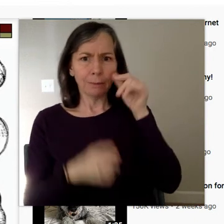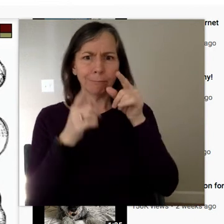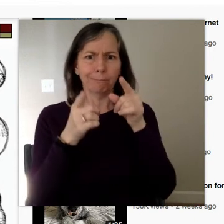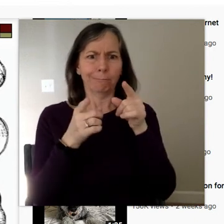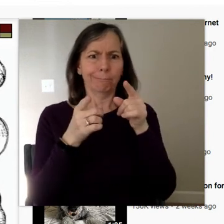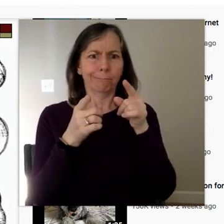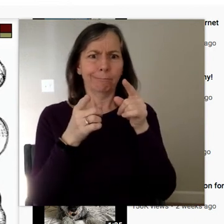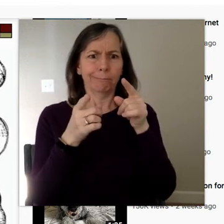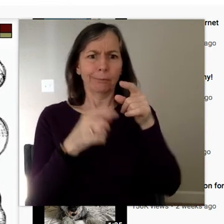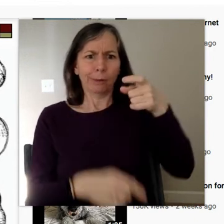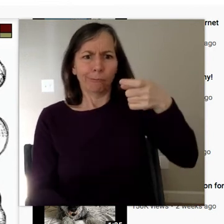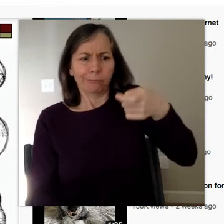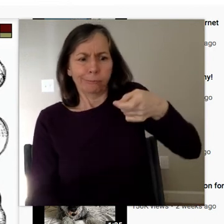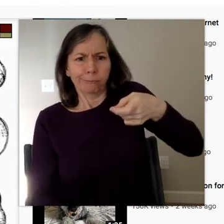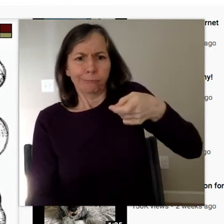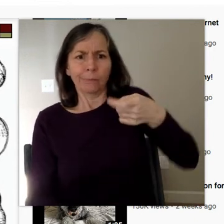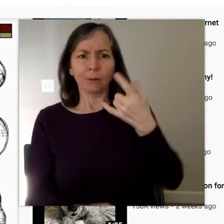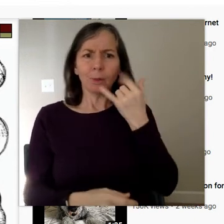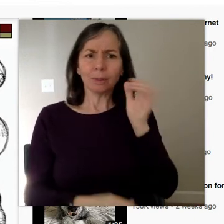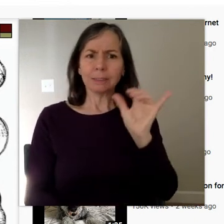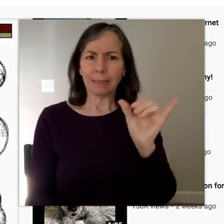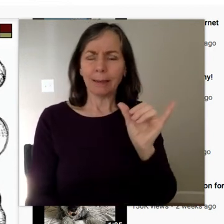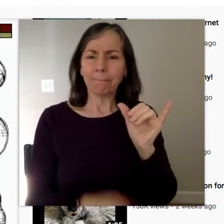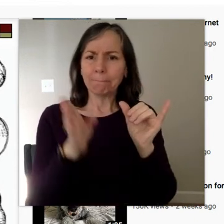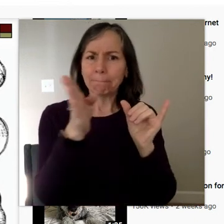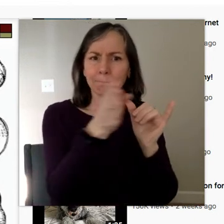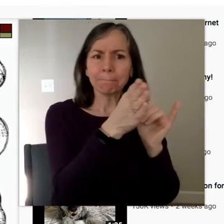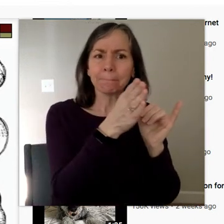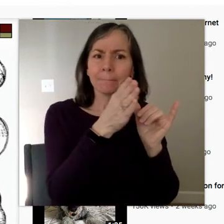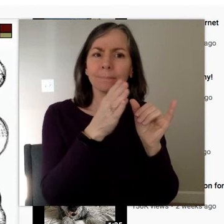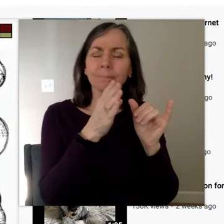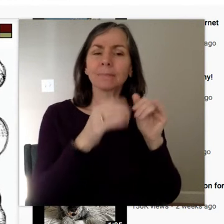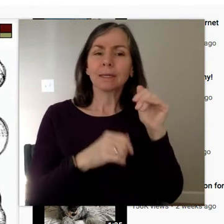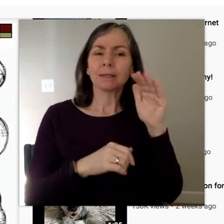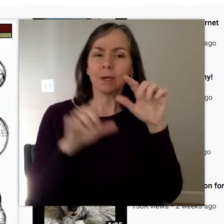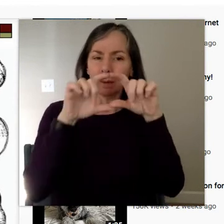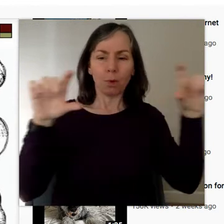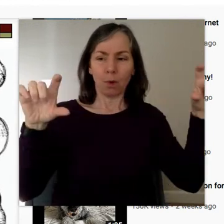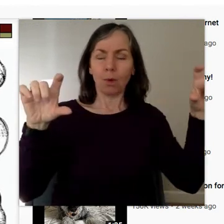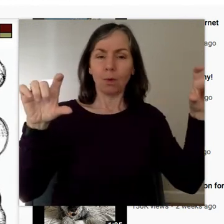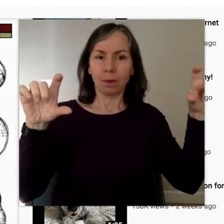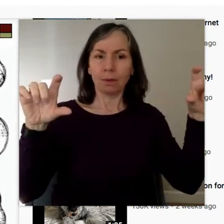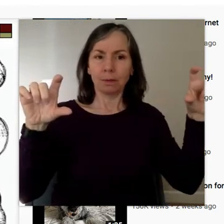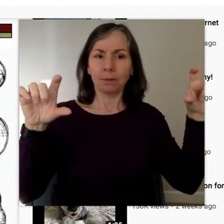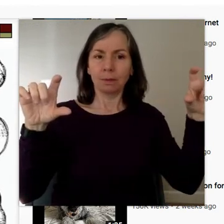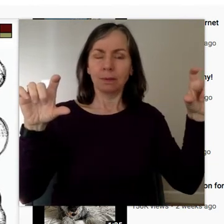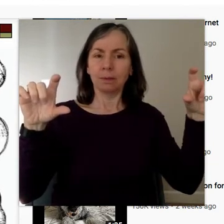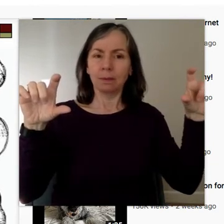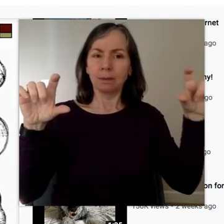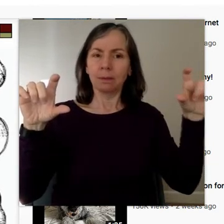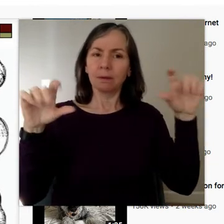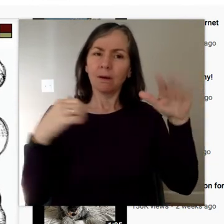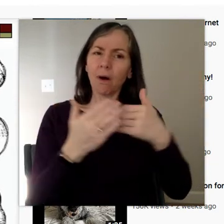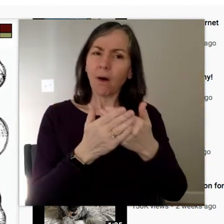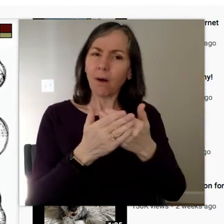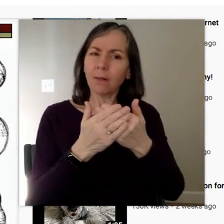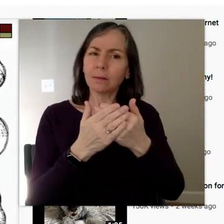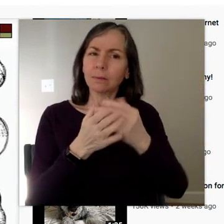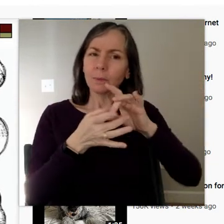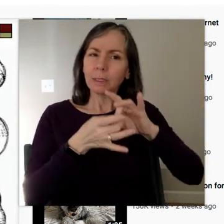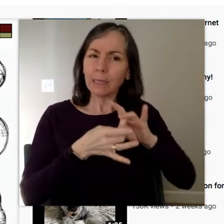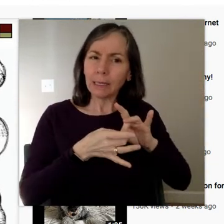not. This gives us evidence as to that we all came from